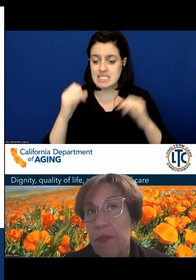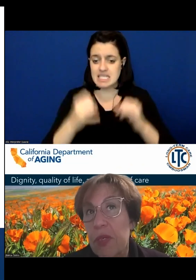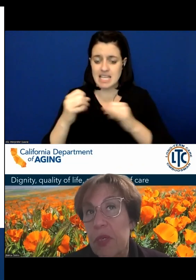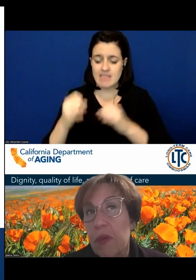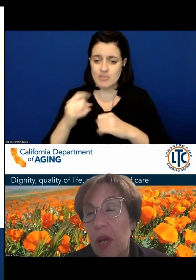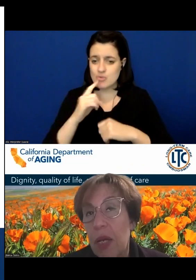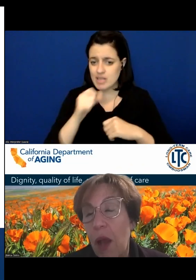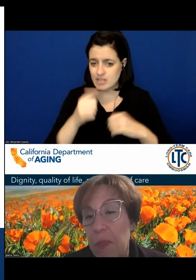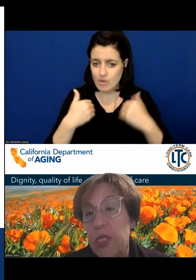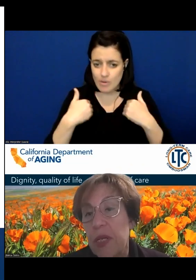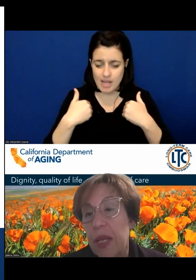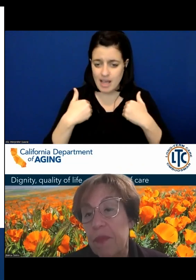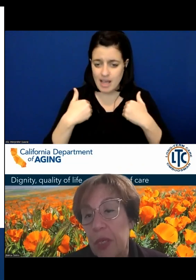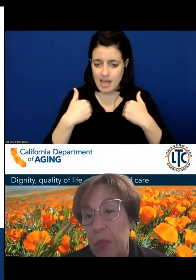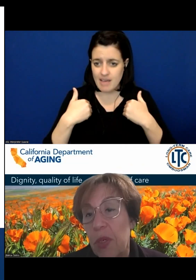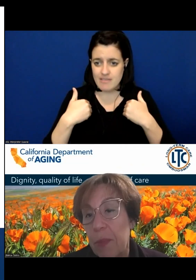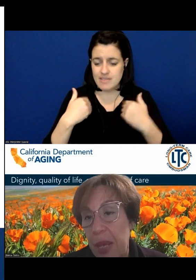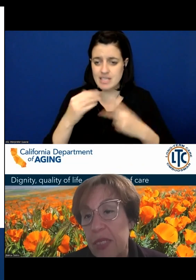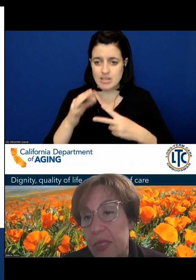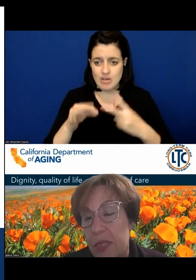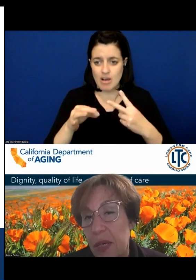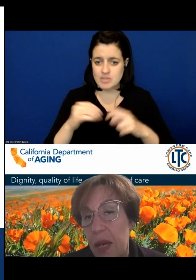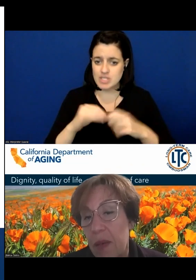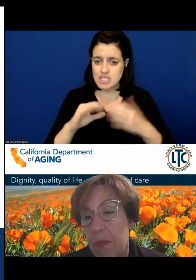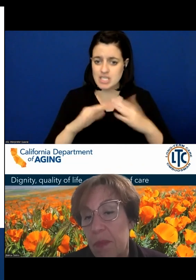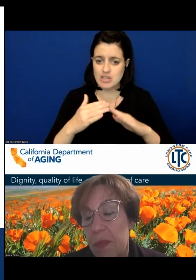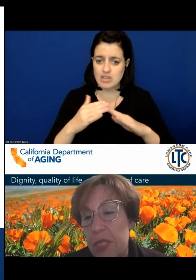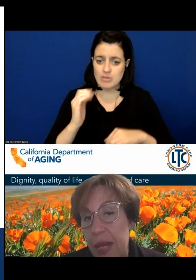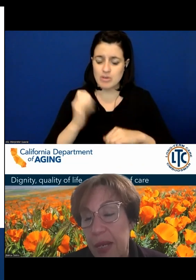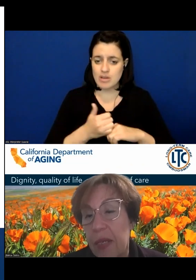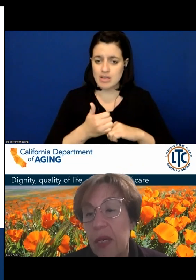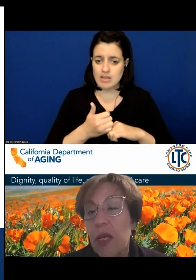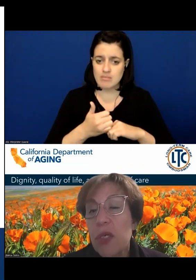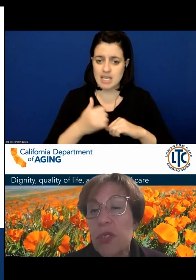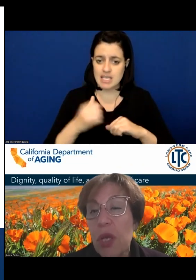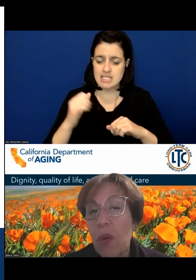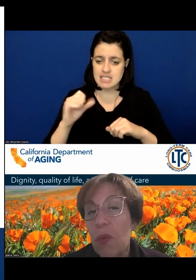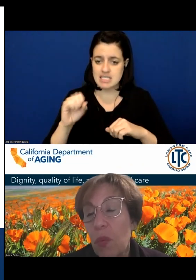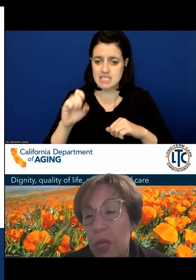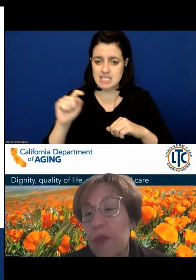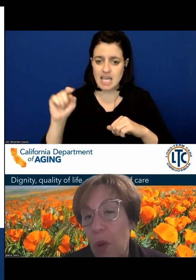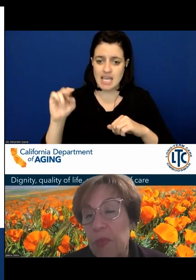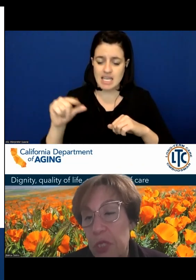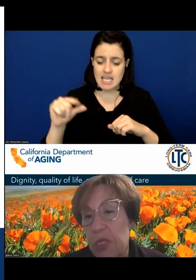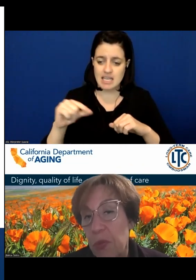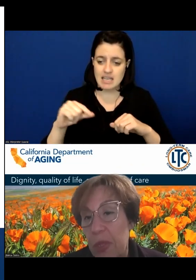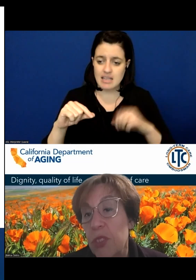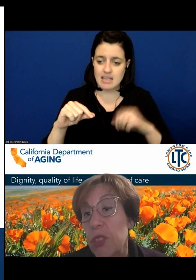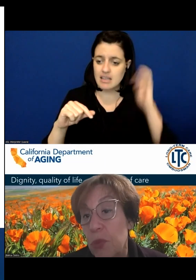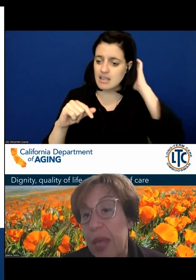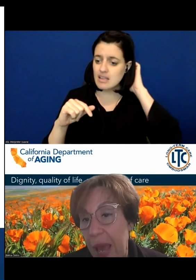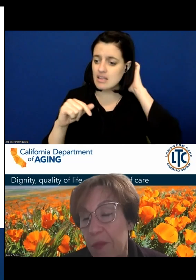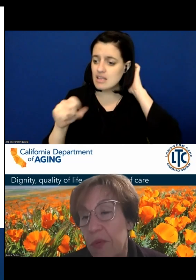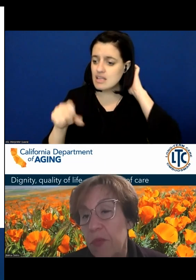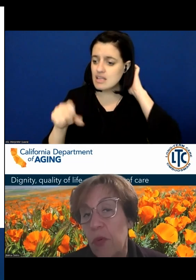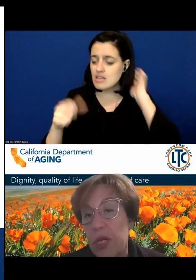have an option in the community-based setting. So what other options do